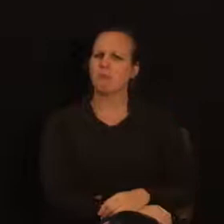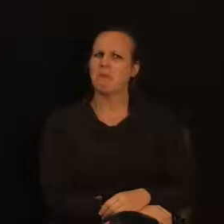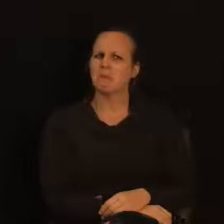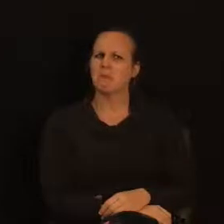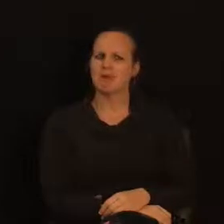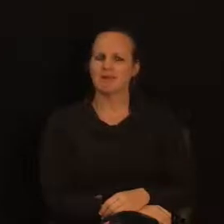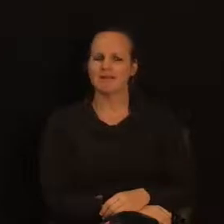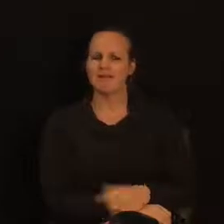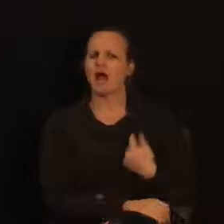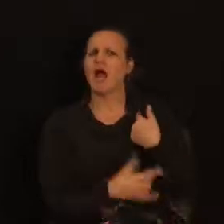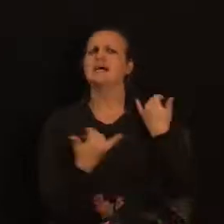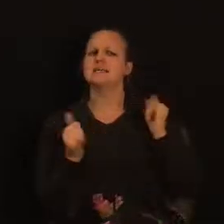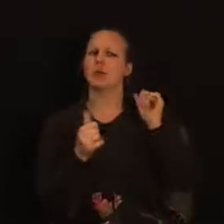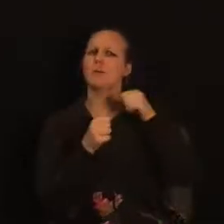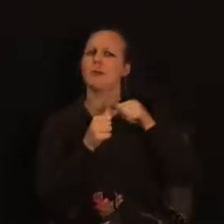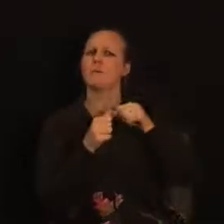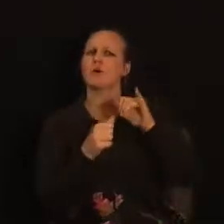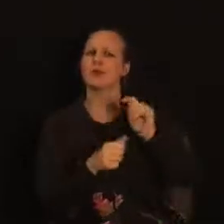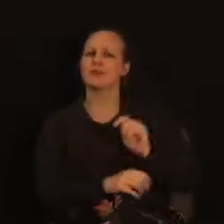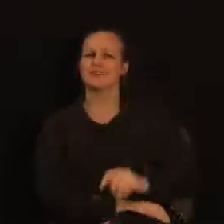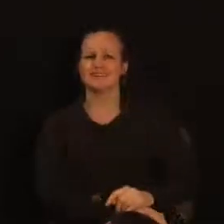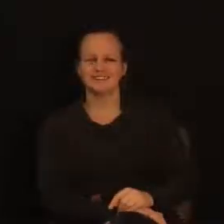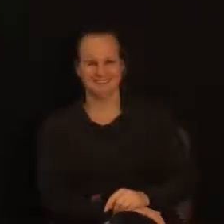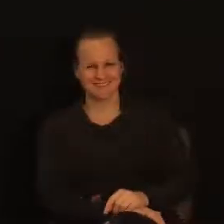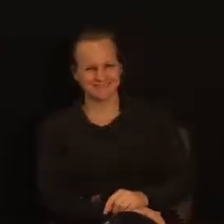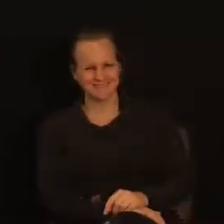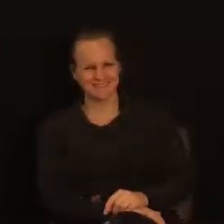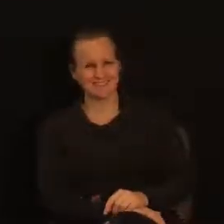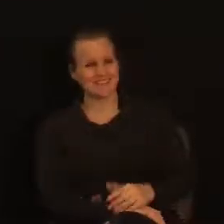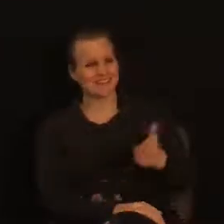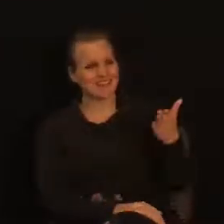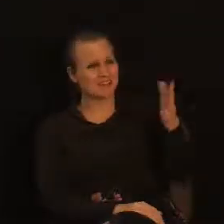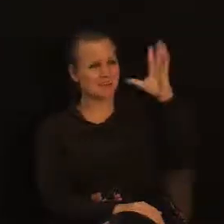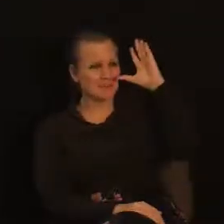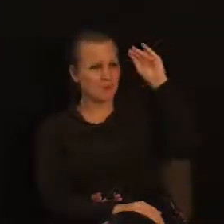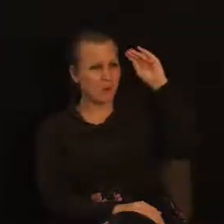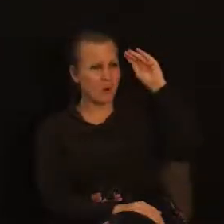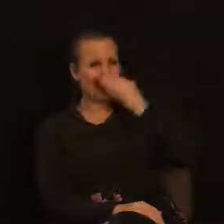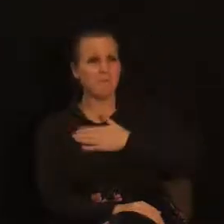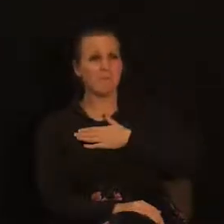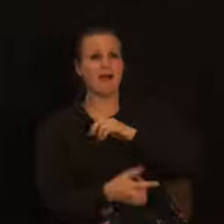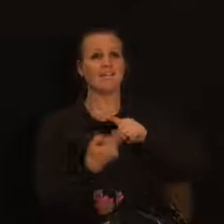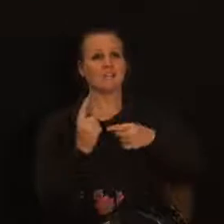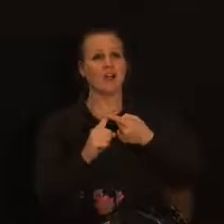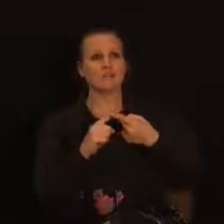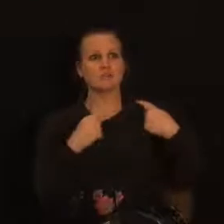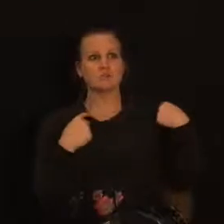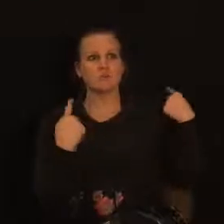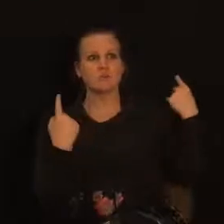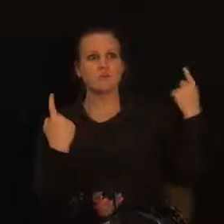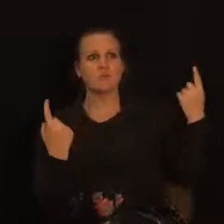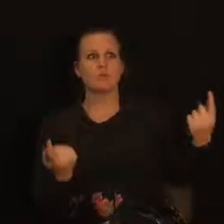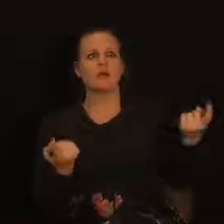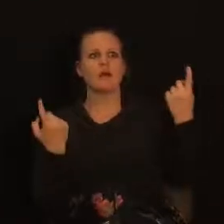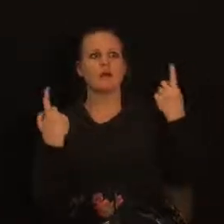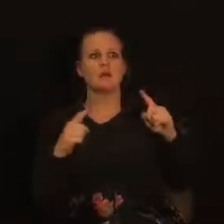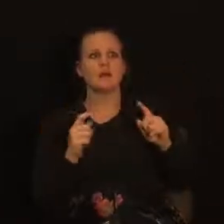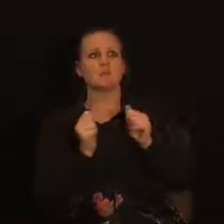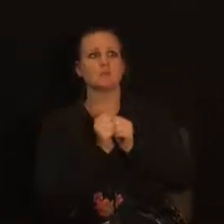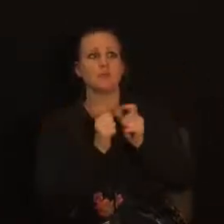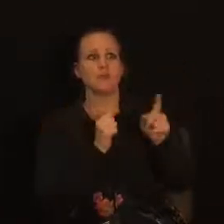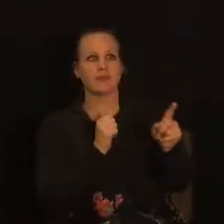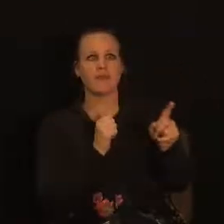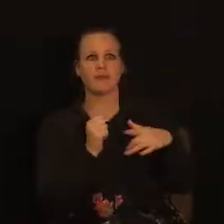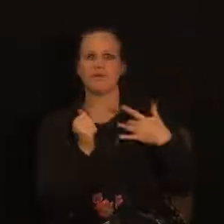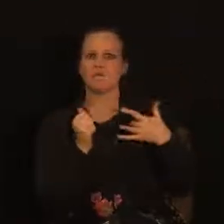But I can still remember it. You know, and here was this boy who had been my friend for so long, but all of a sudden when I was with him, it